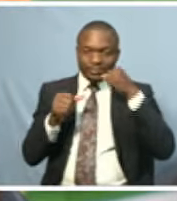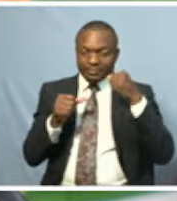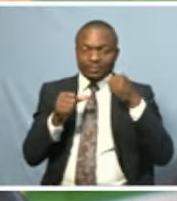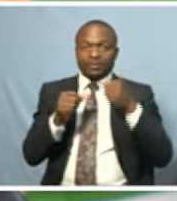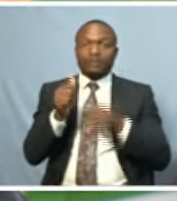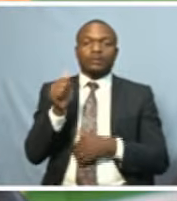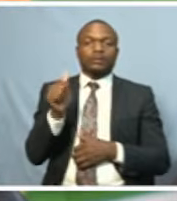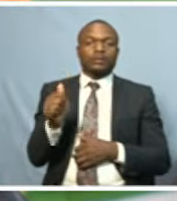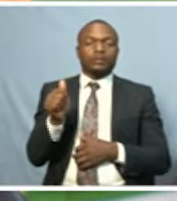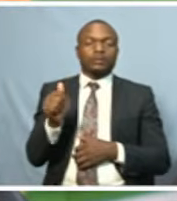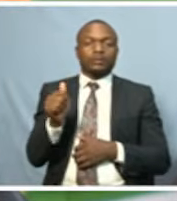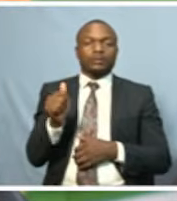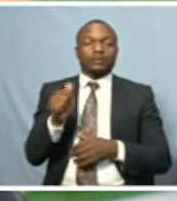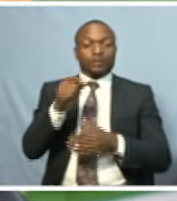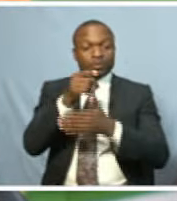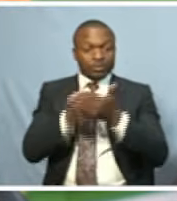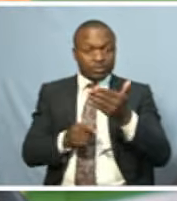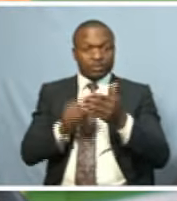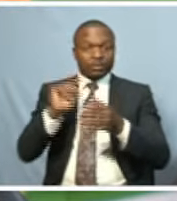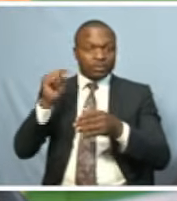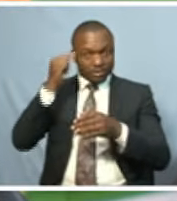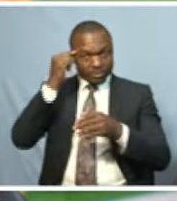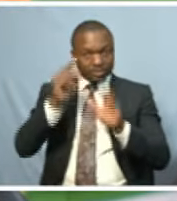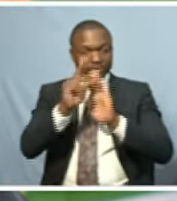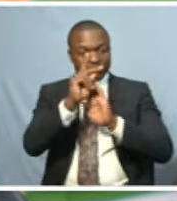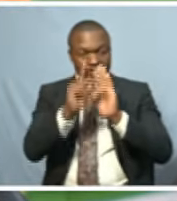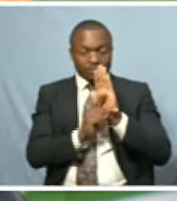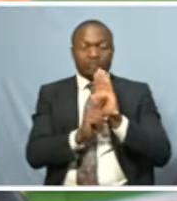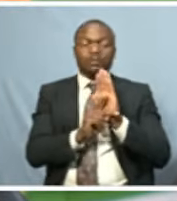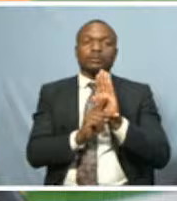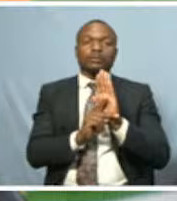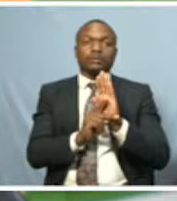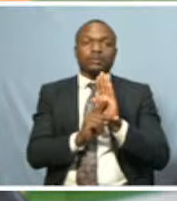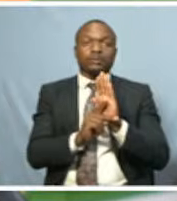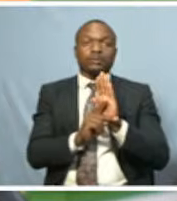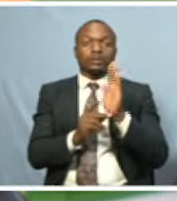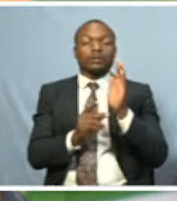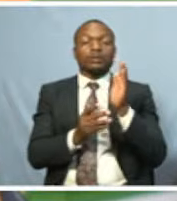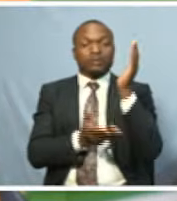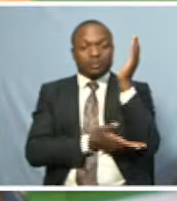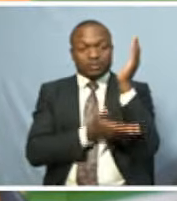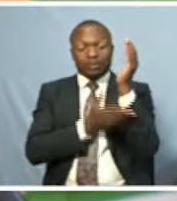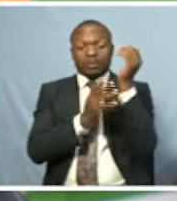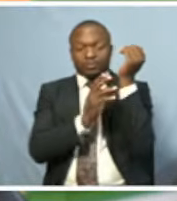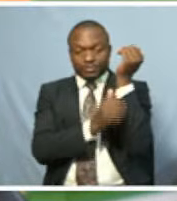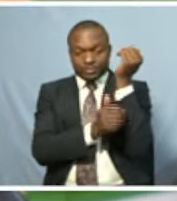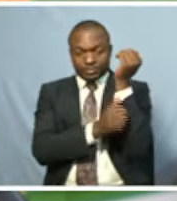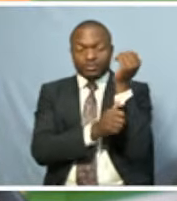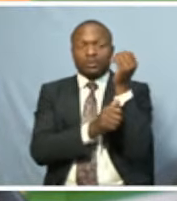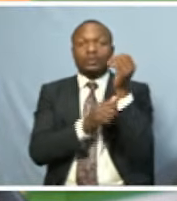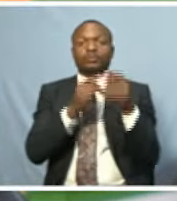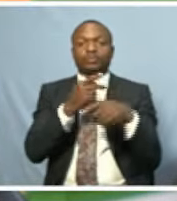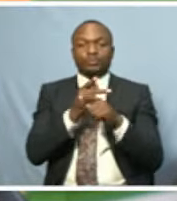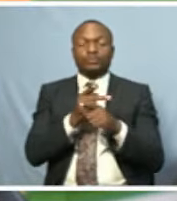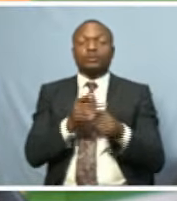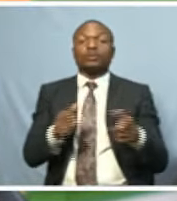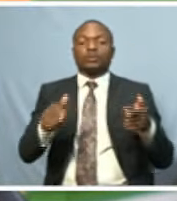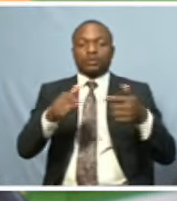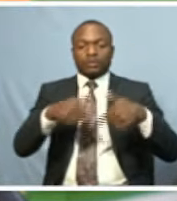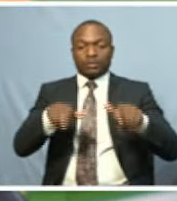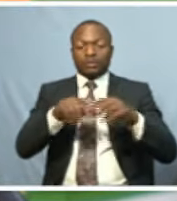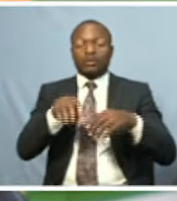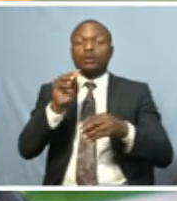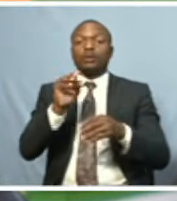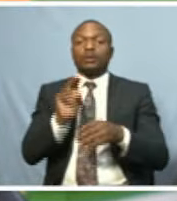in A, what the government policy on enhancing maize production for domestic consumption